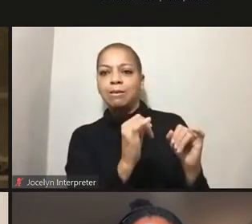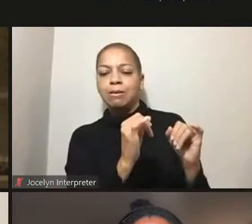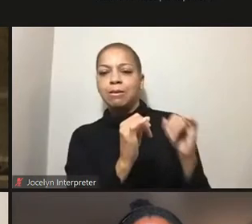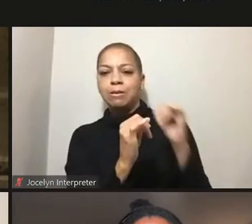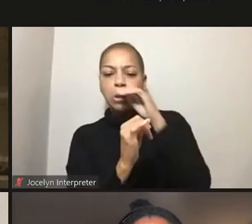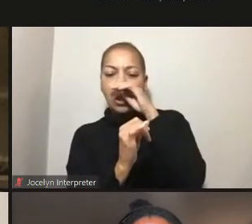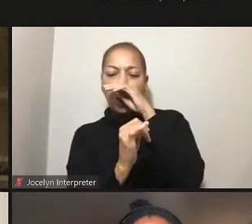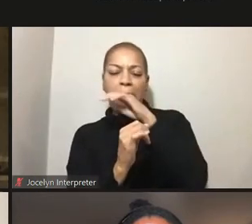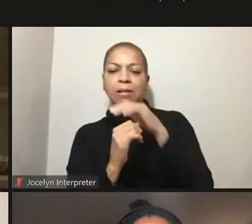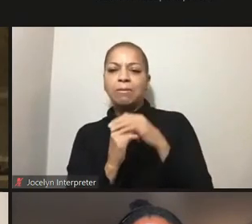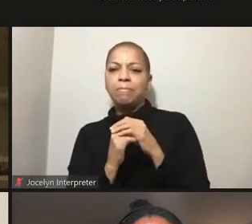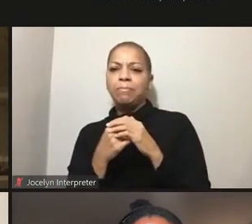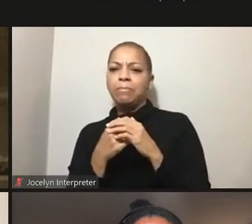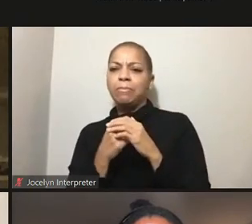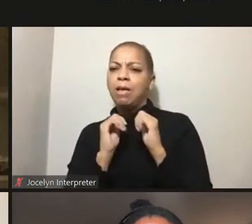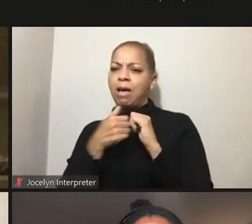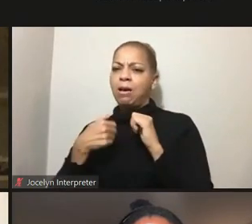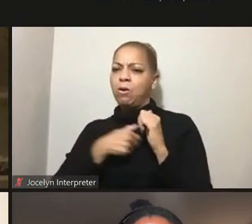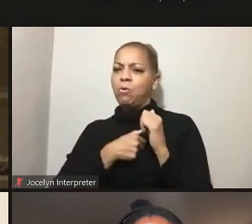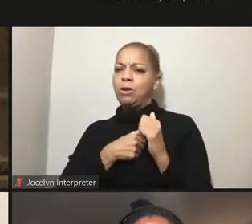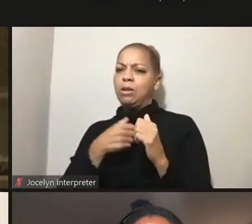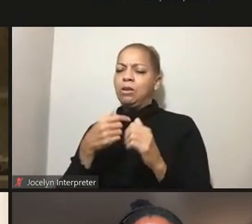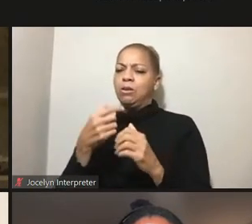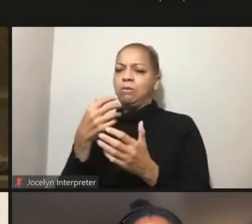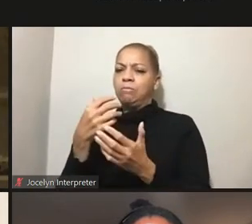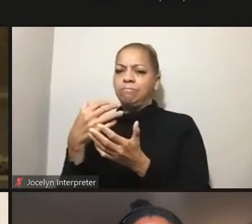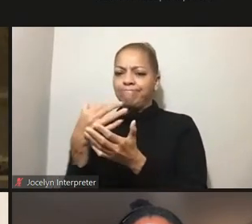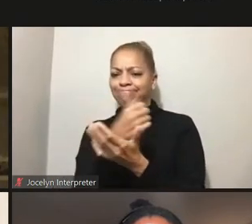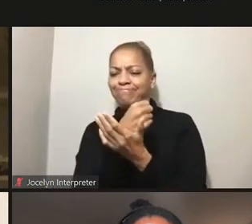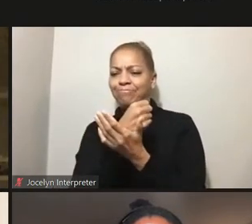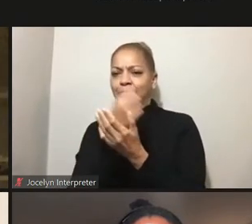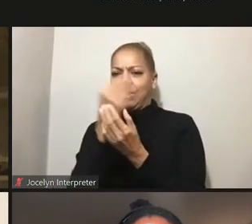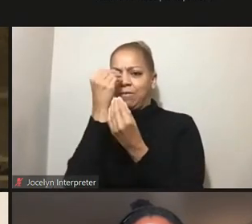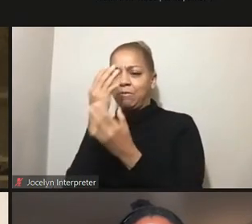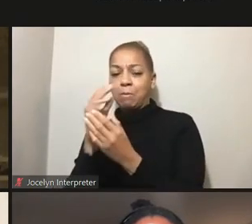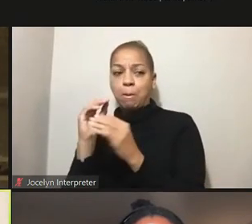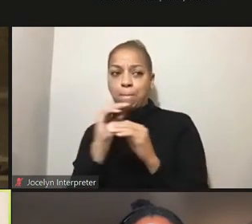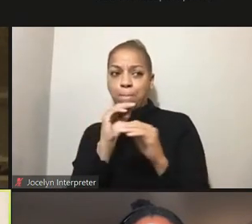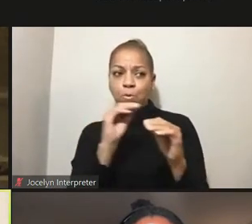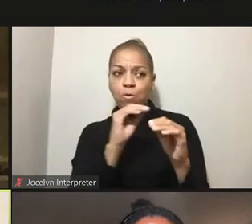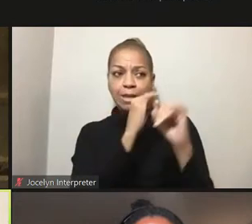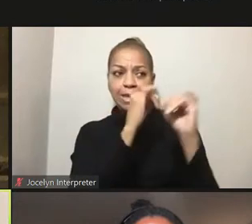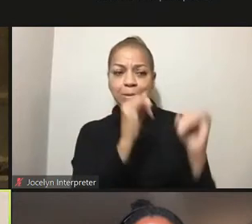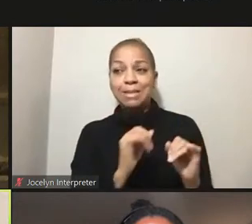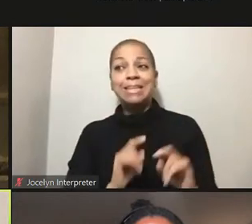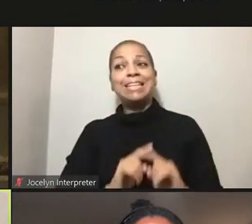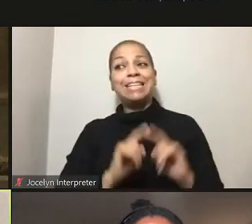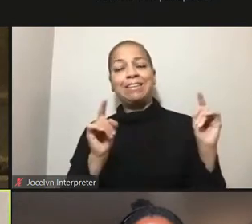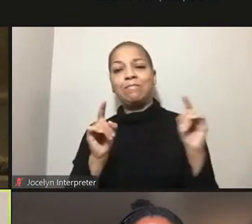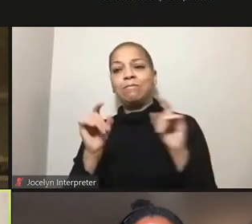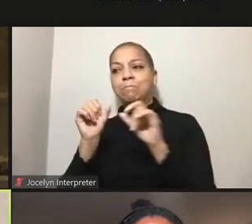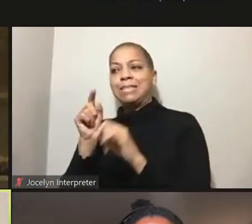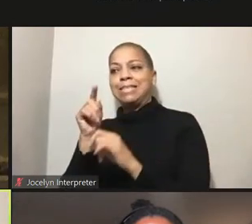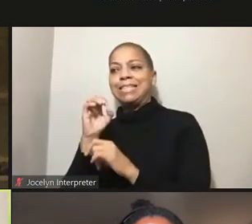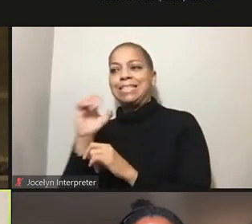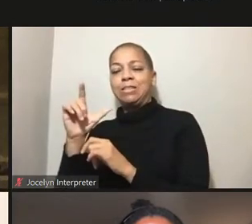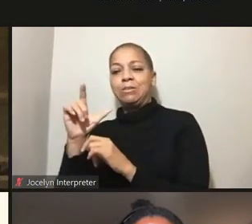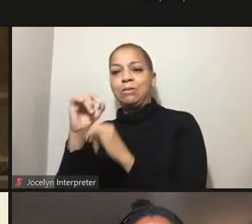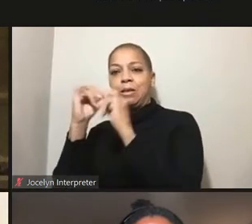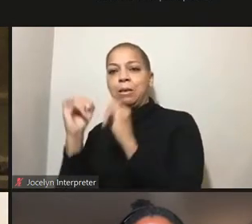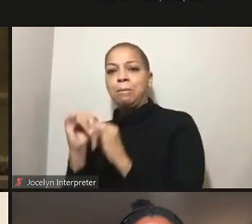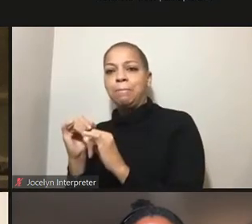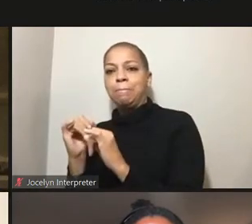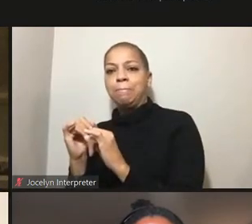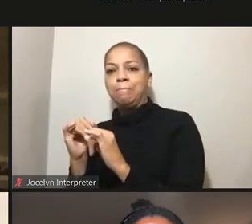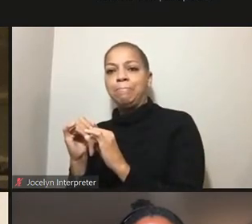And that how we receive information from moving image is different than a still image. And a still image is different than a photo. Excuse me,